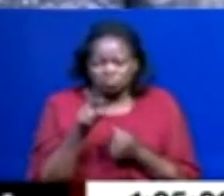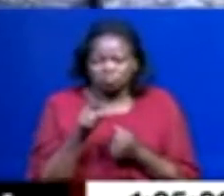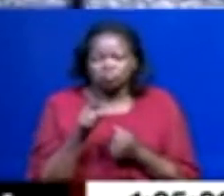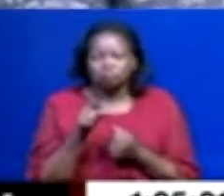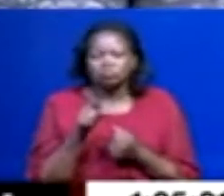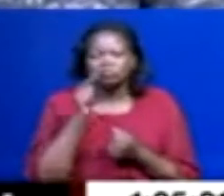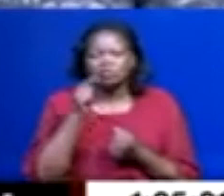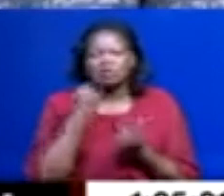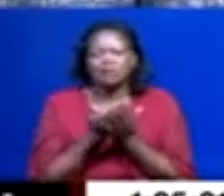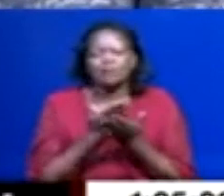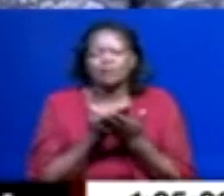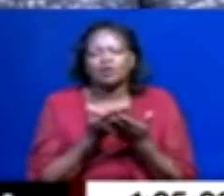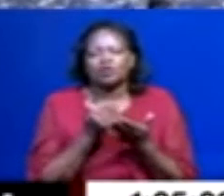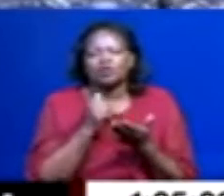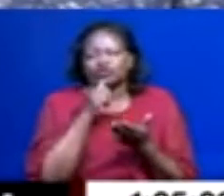done.